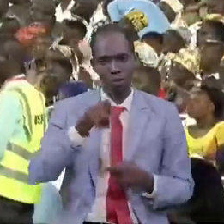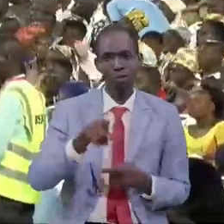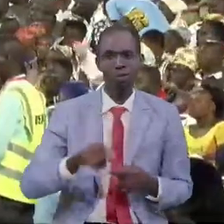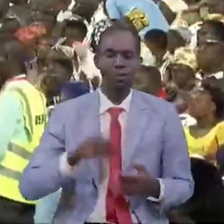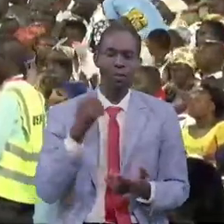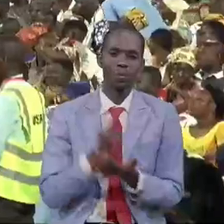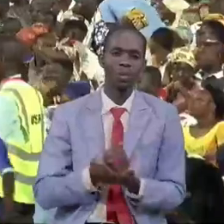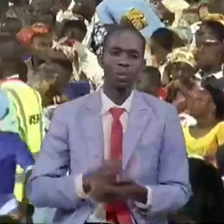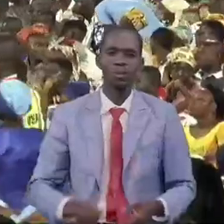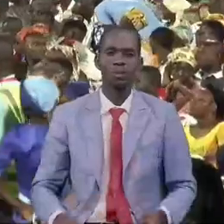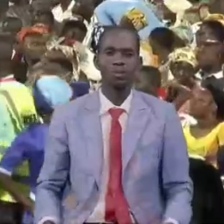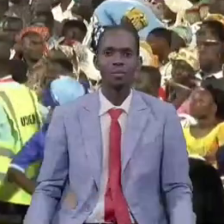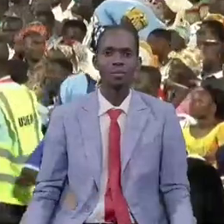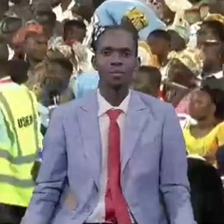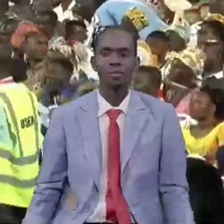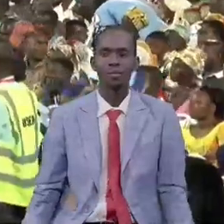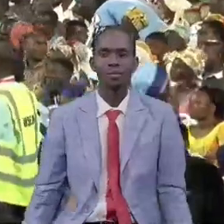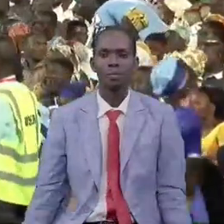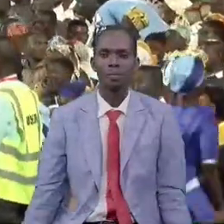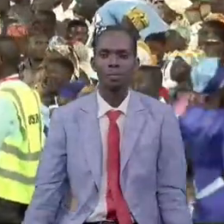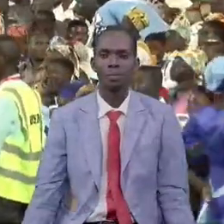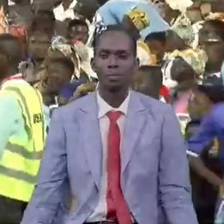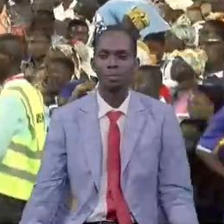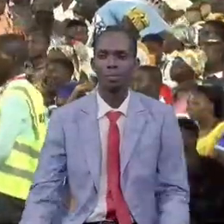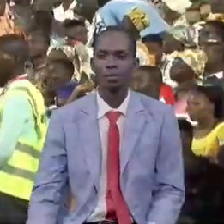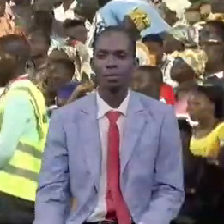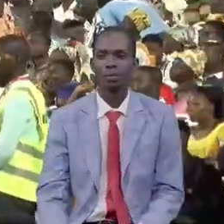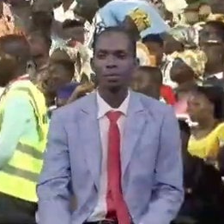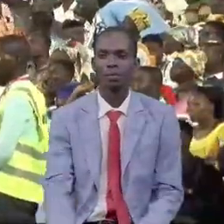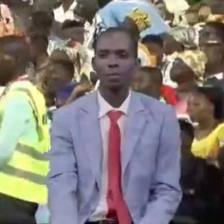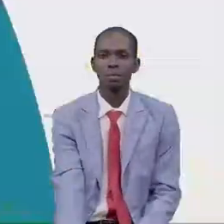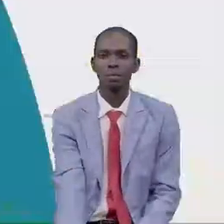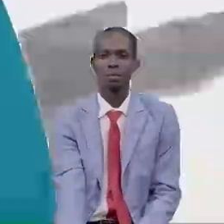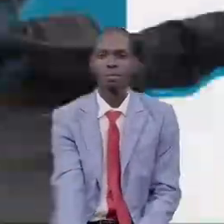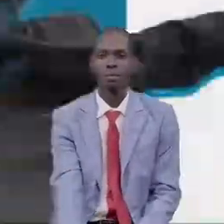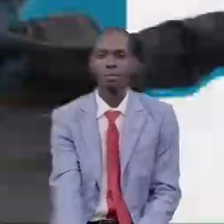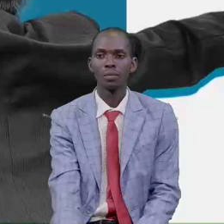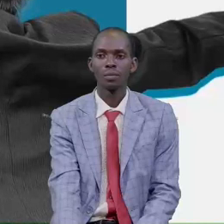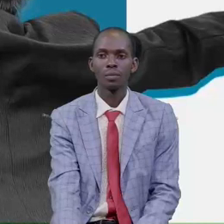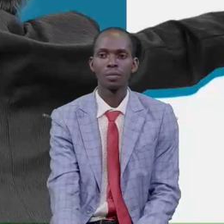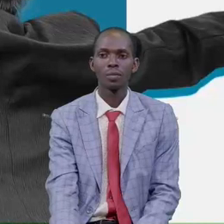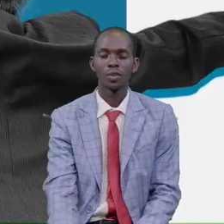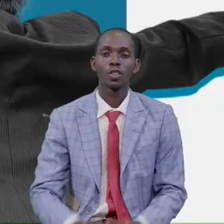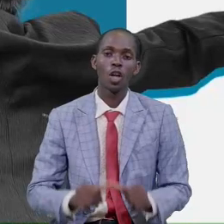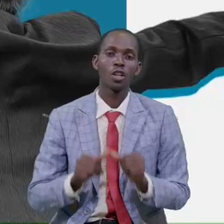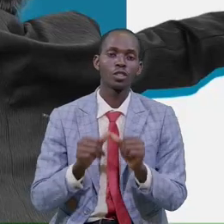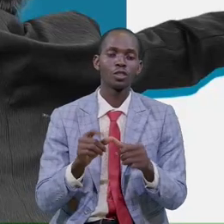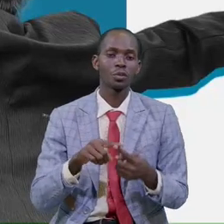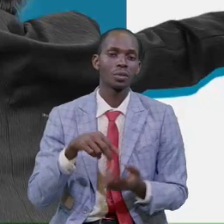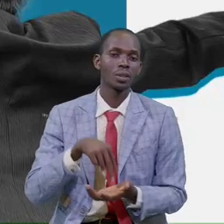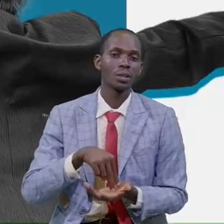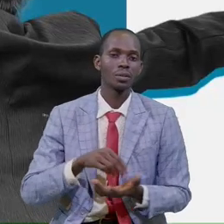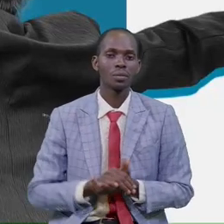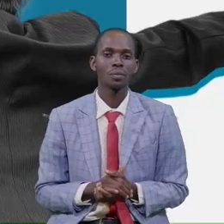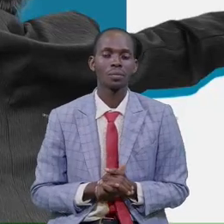viendrai vous la transférer. Keep on standing. Toujours debout. You have become